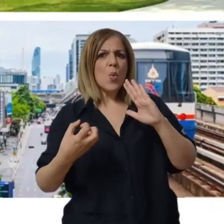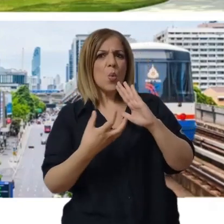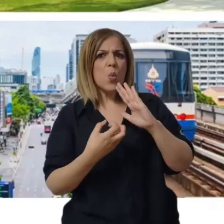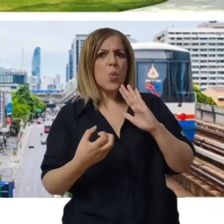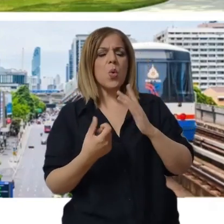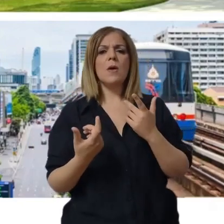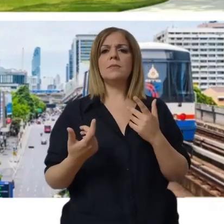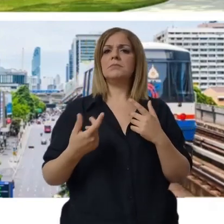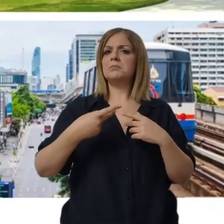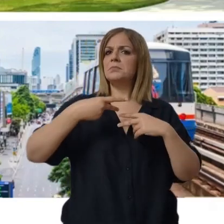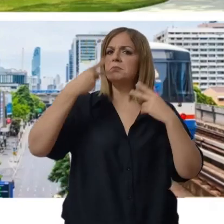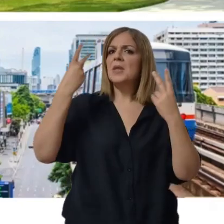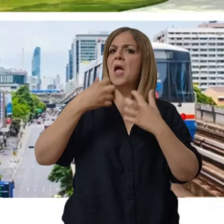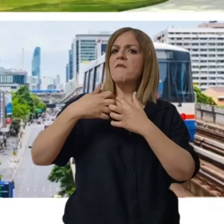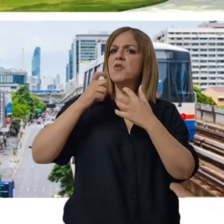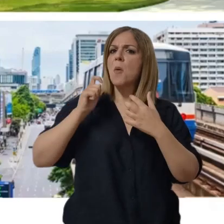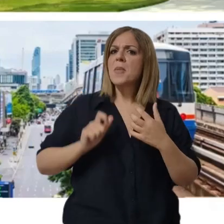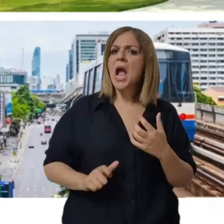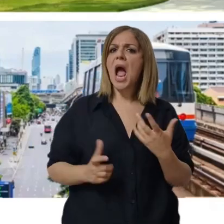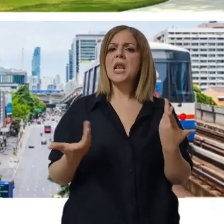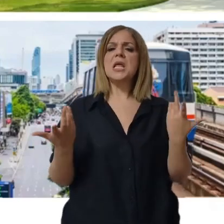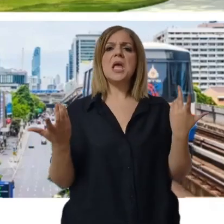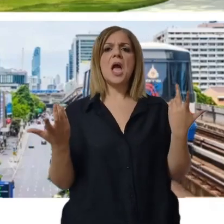use them in industries.